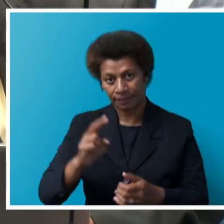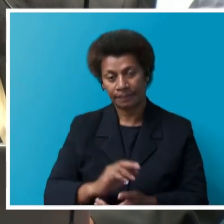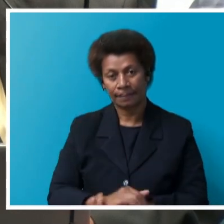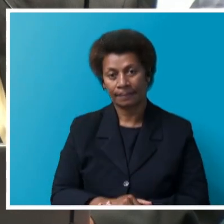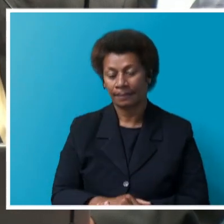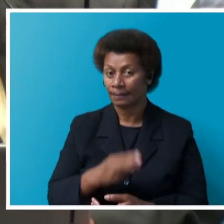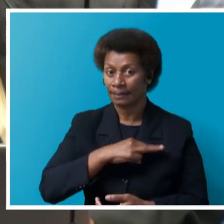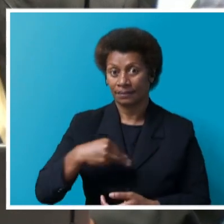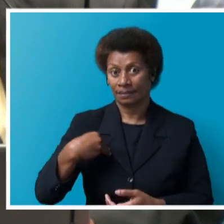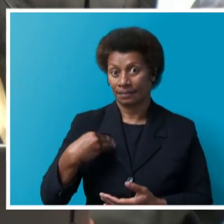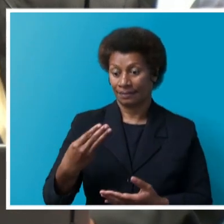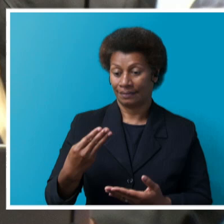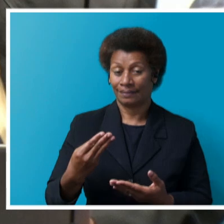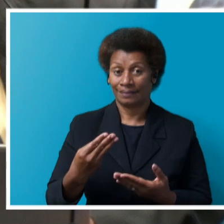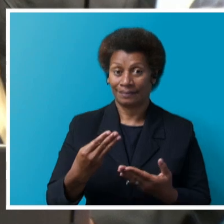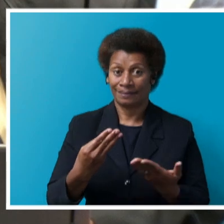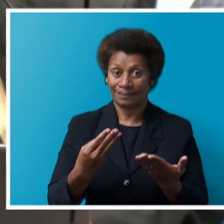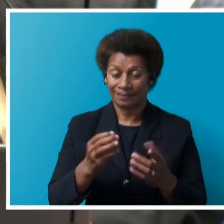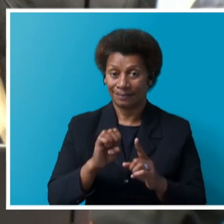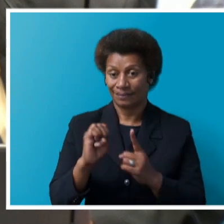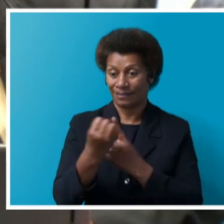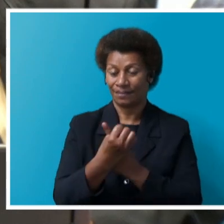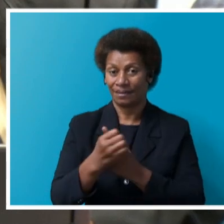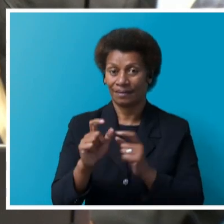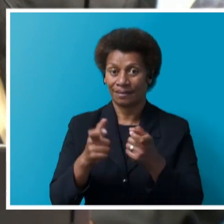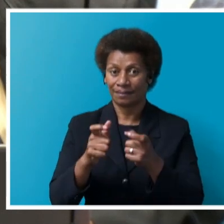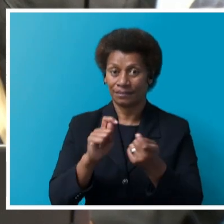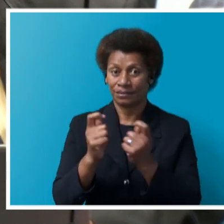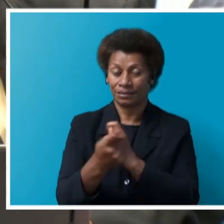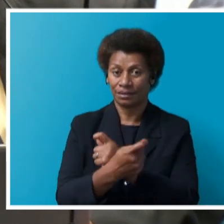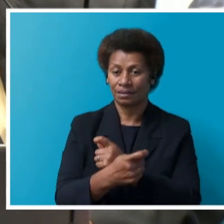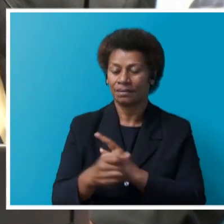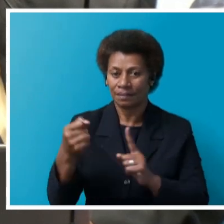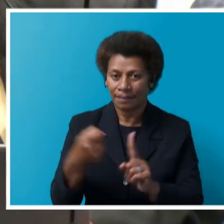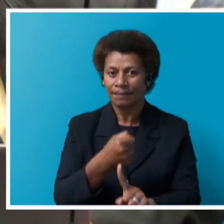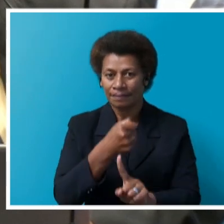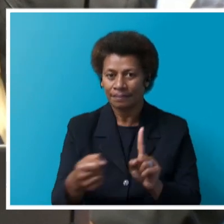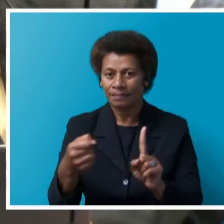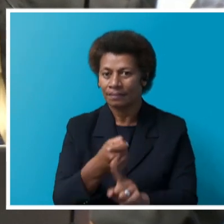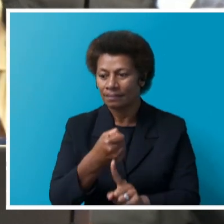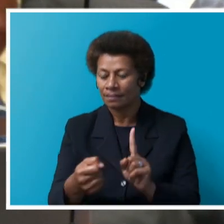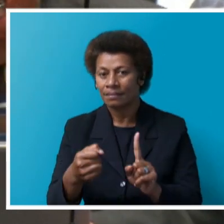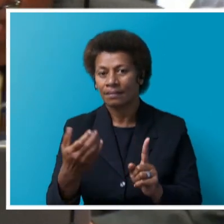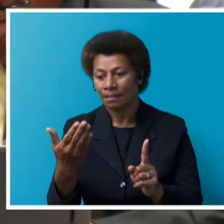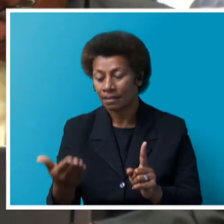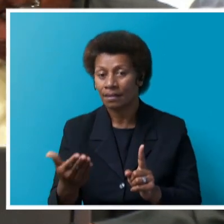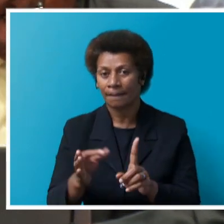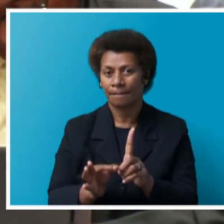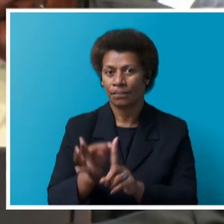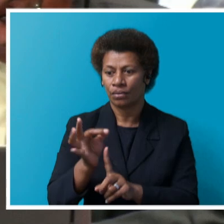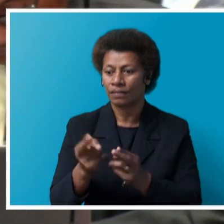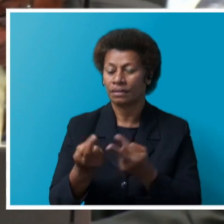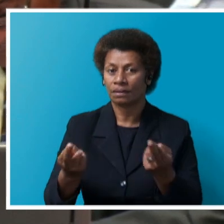The Ministry of Environment and Climate Change will continue advocating for improved access to resources that will propel Fiji towards